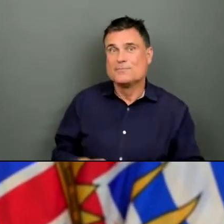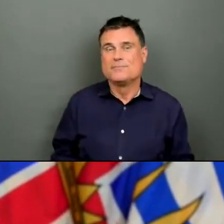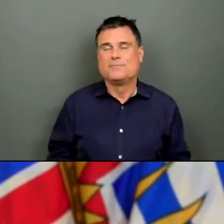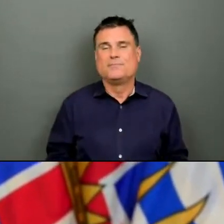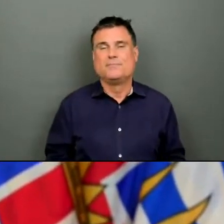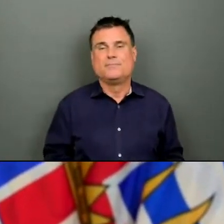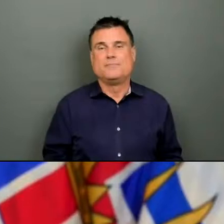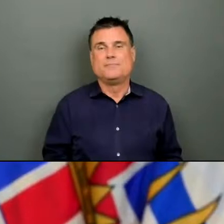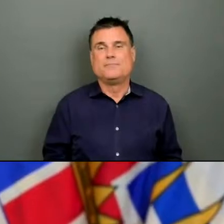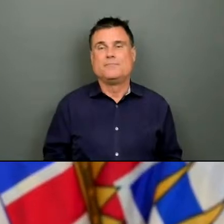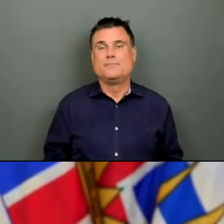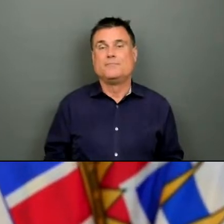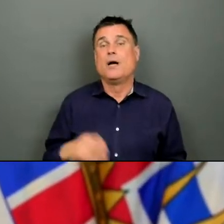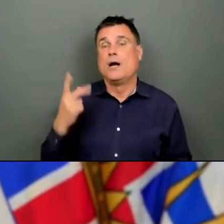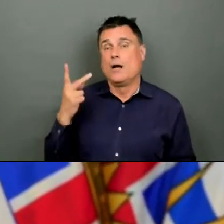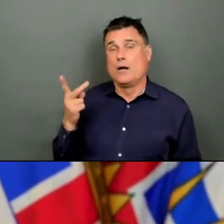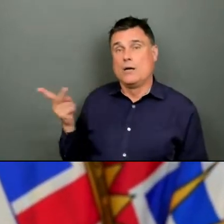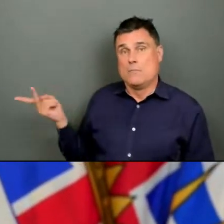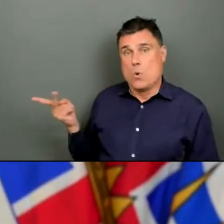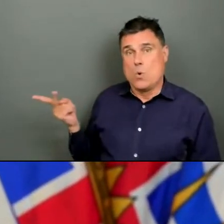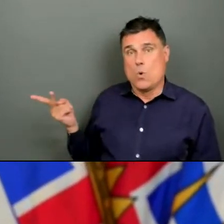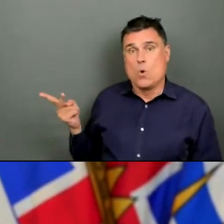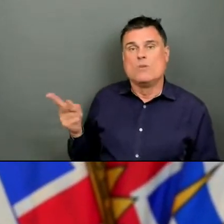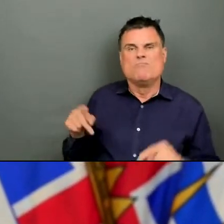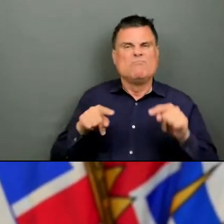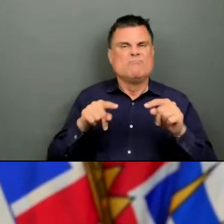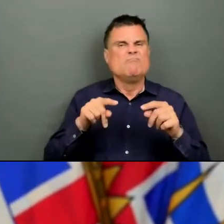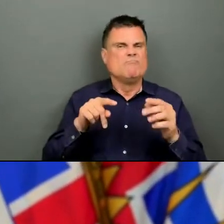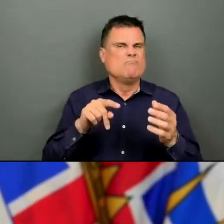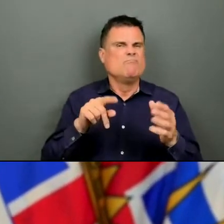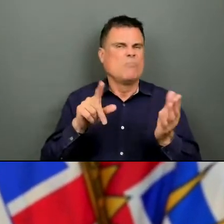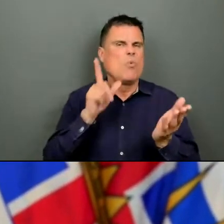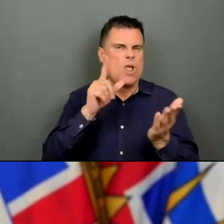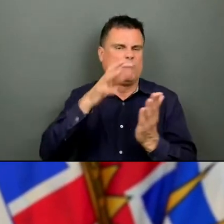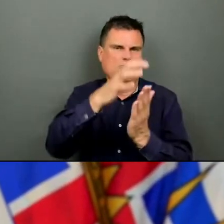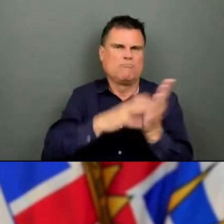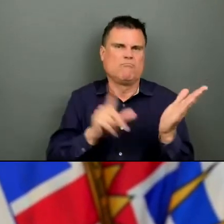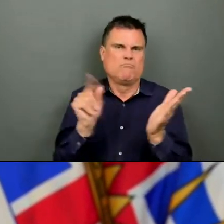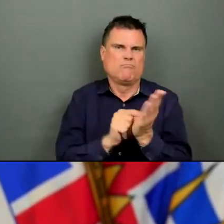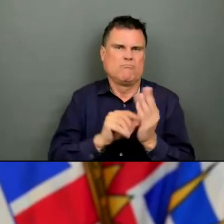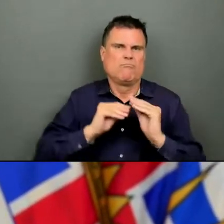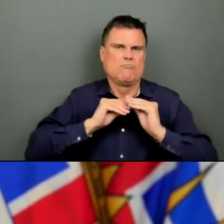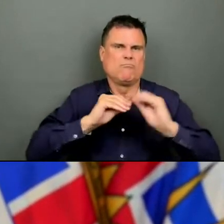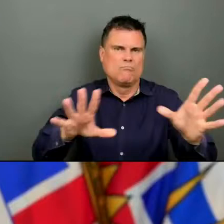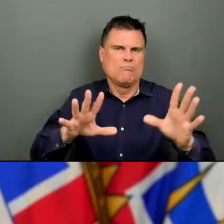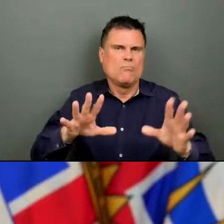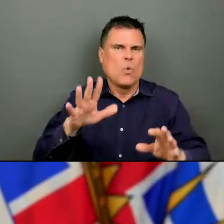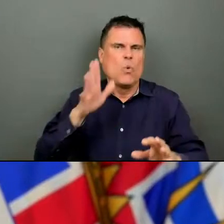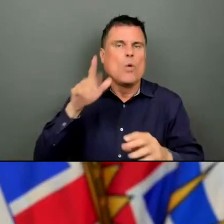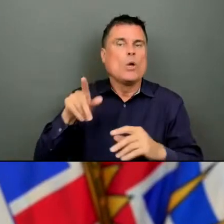statement this afternoon with the latest information on vaccinations, cases, and hospitalizations, which you can find at